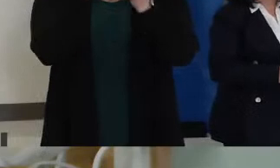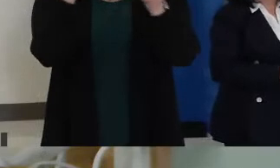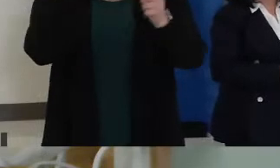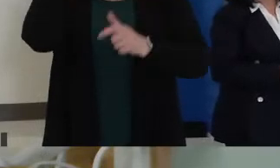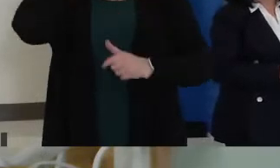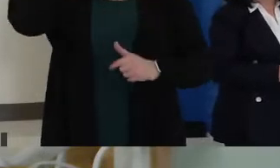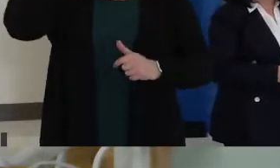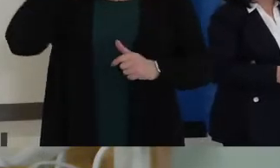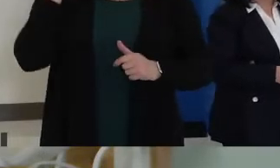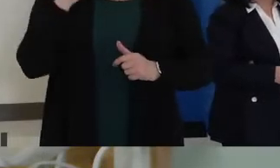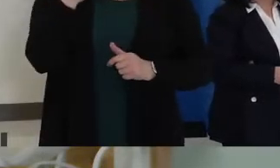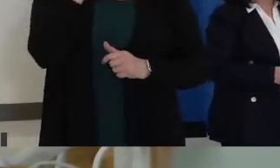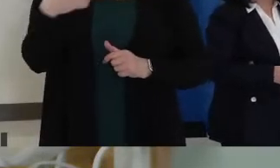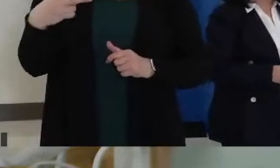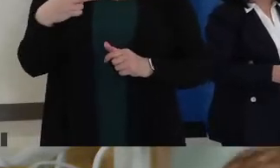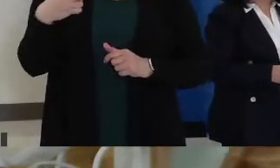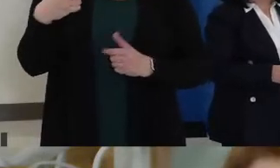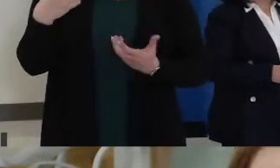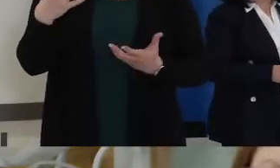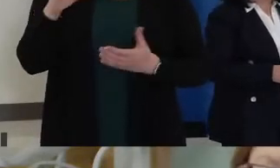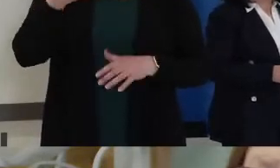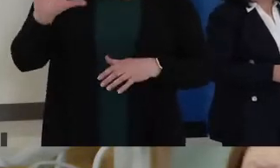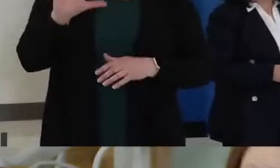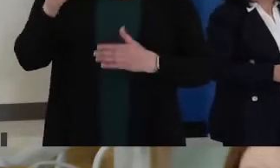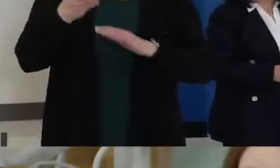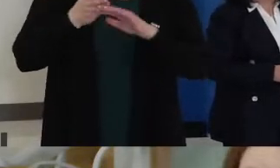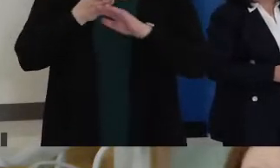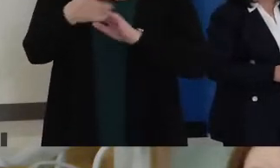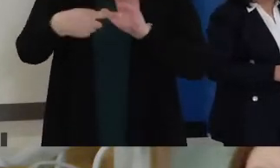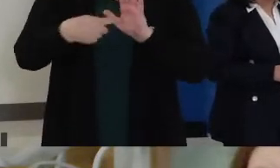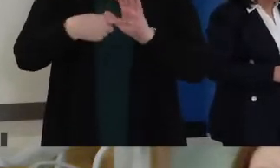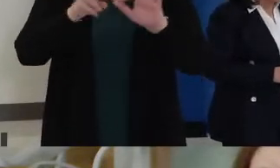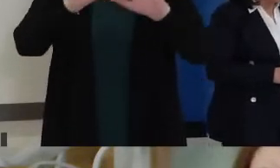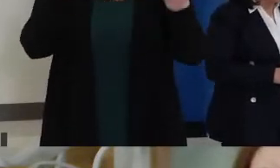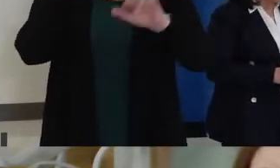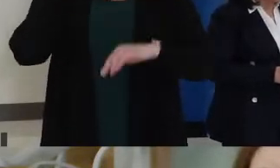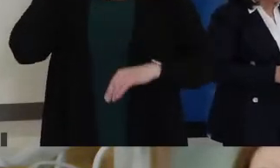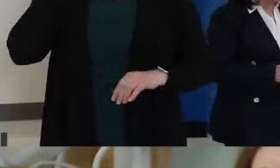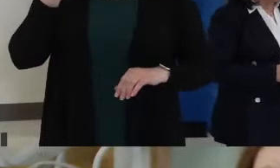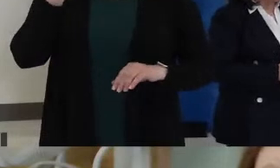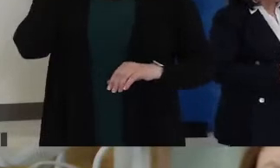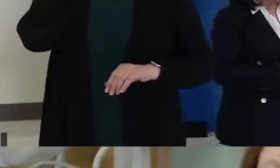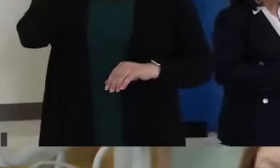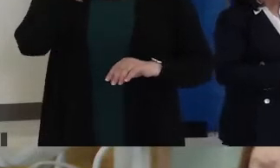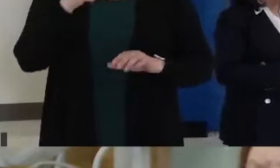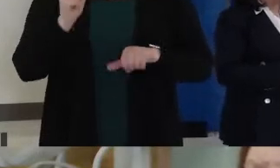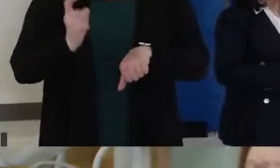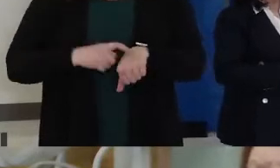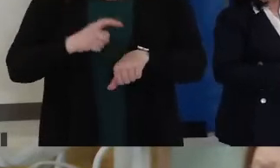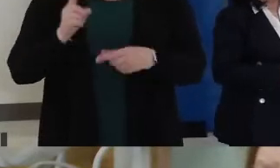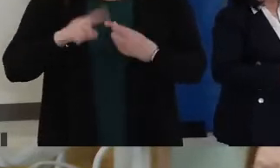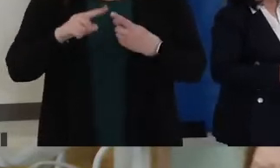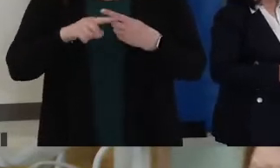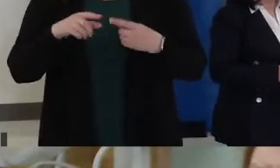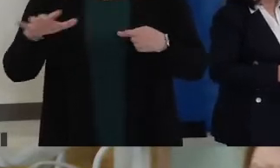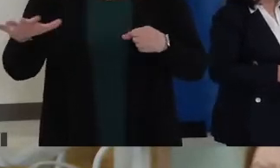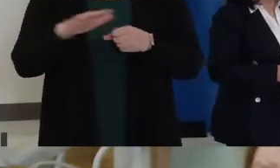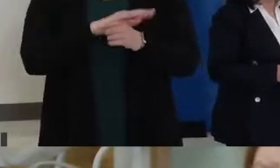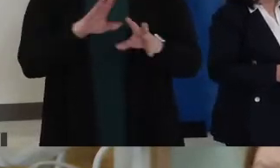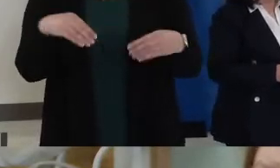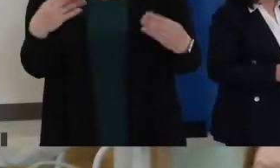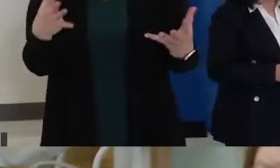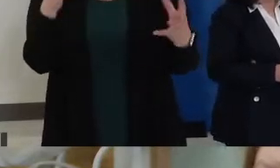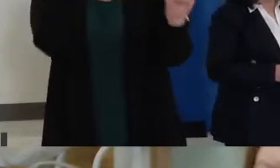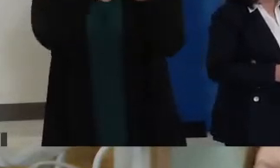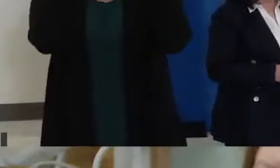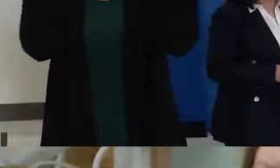It's half a century overdue in the state of California. It's time to fulfill the vision that was laid out